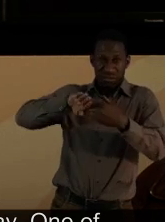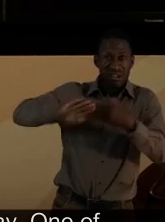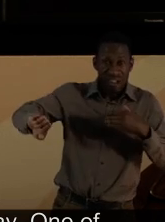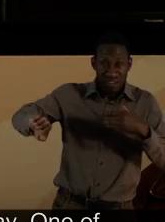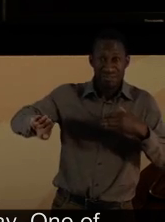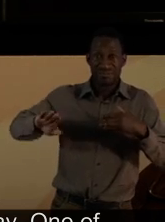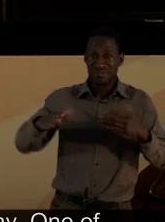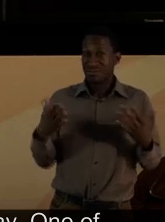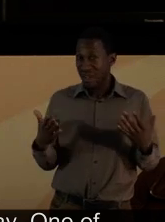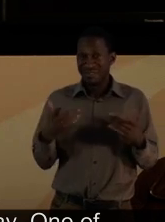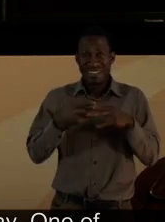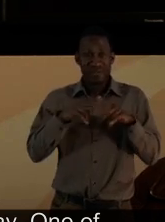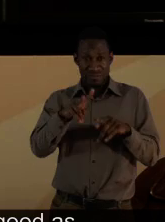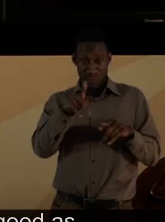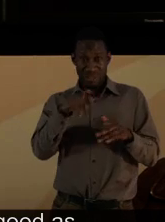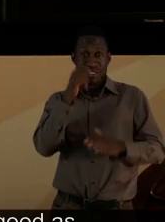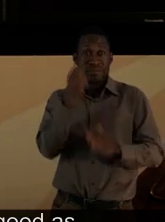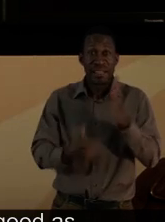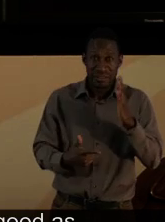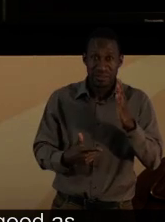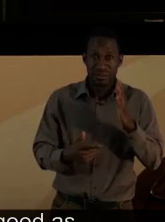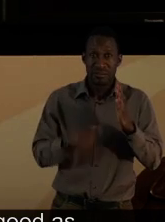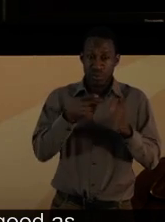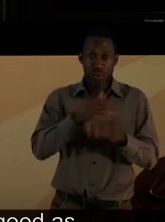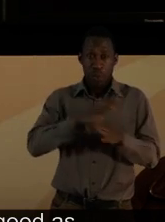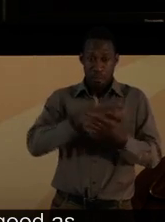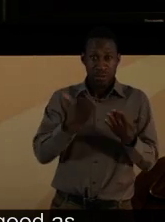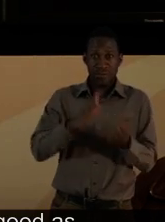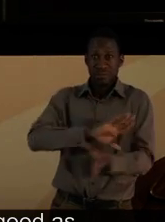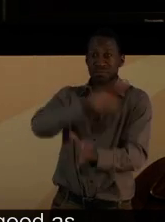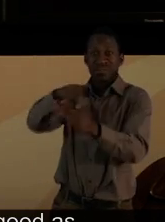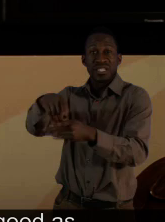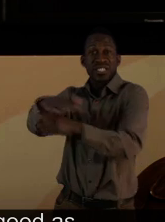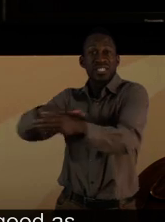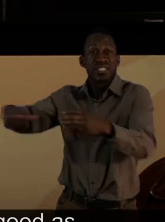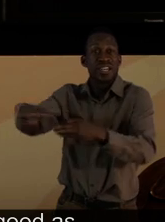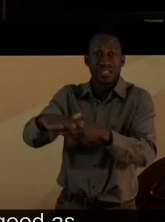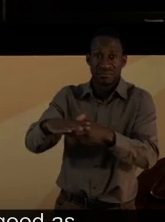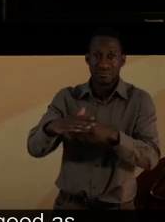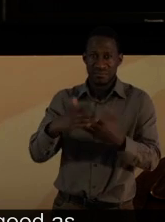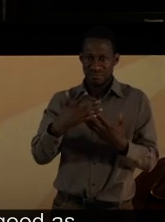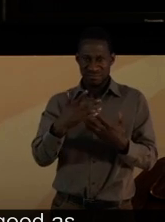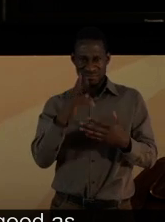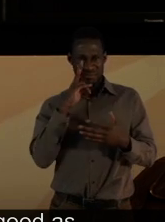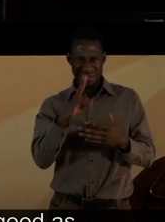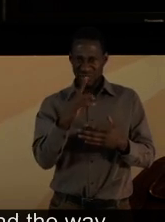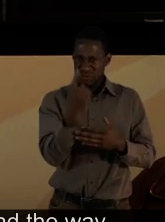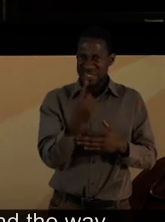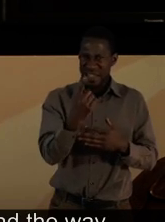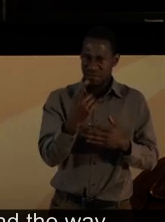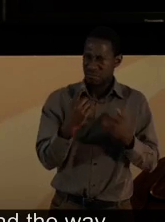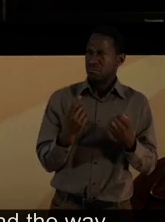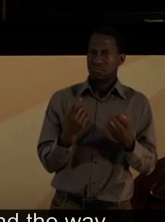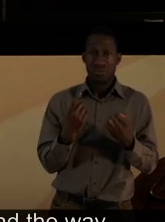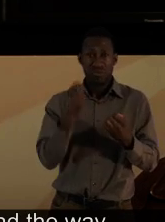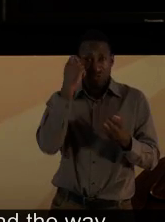of the crucial things, I think, is that disabled people start to believe that they're not as good as everybody else, that they're the problem, rather